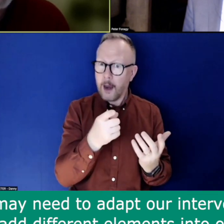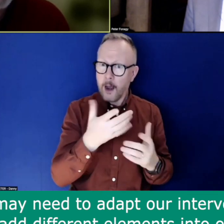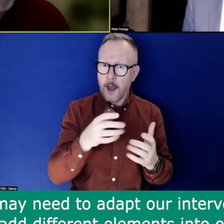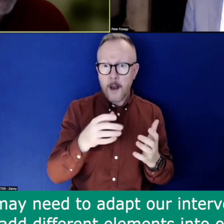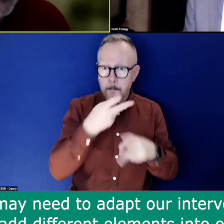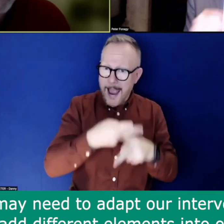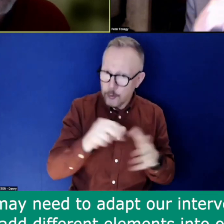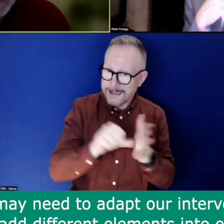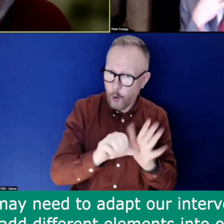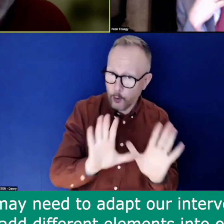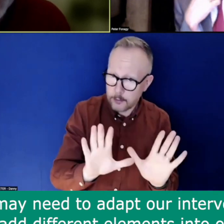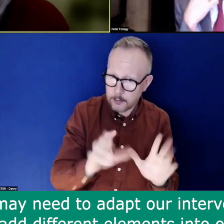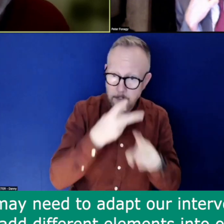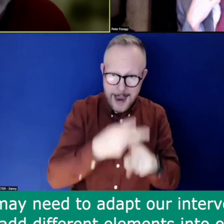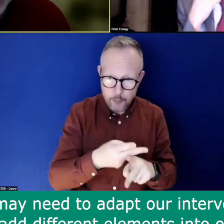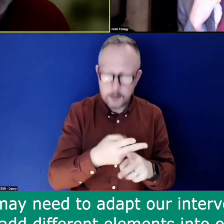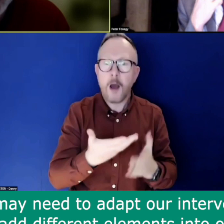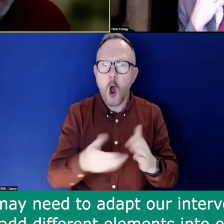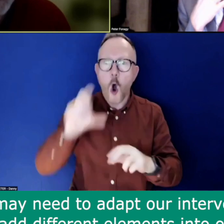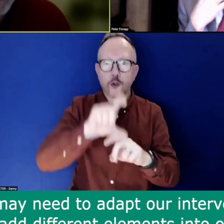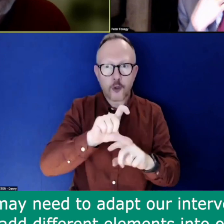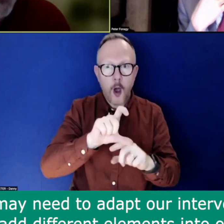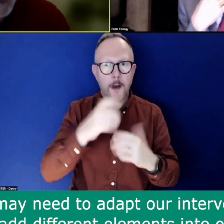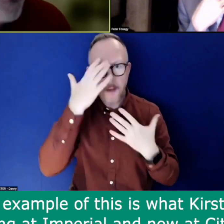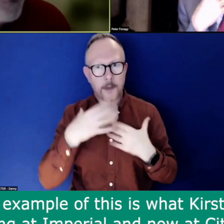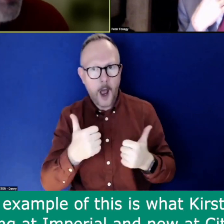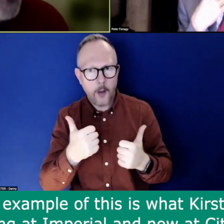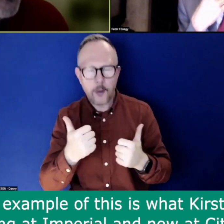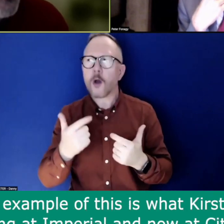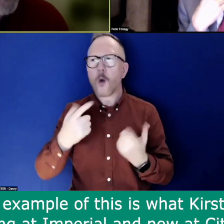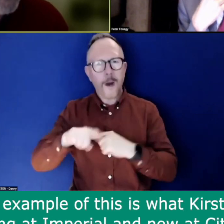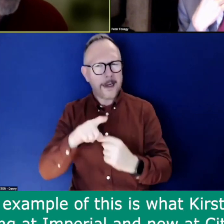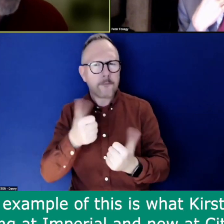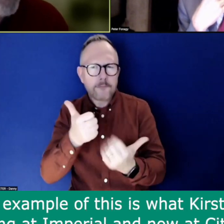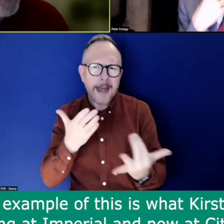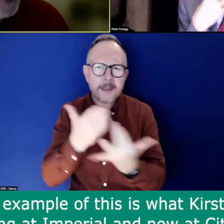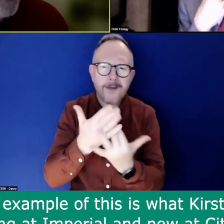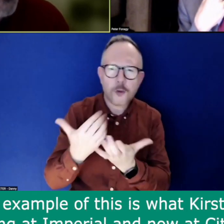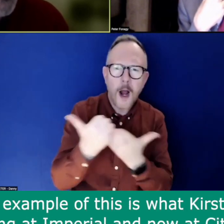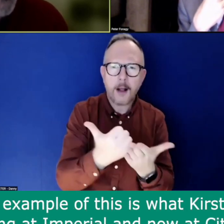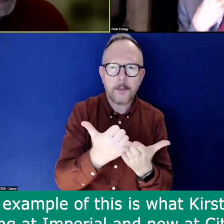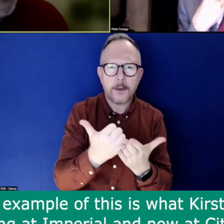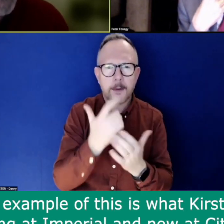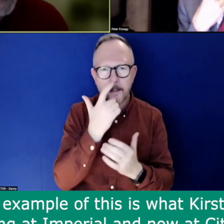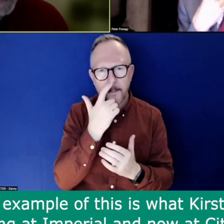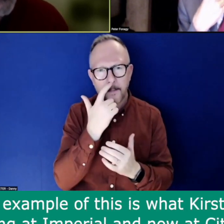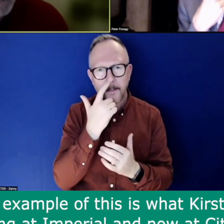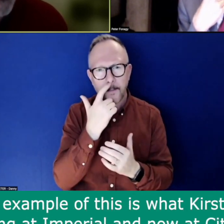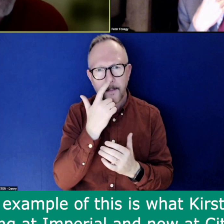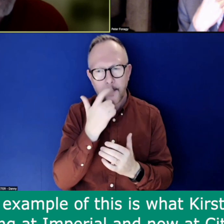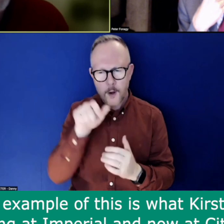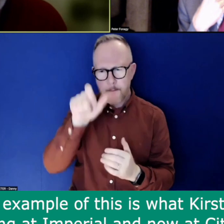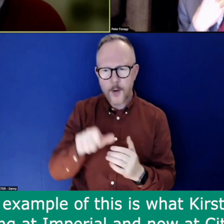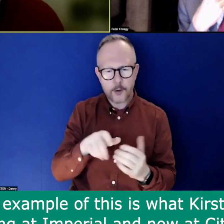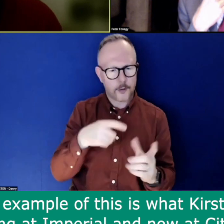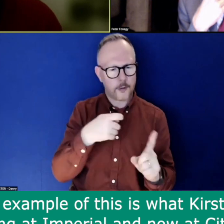We may need to add different elements into our interventions. A really nice example of this is work that Kirsten Barnicott has been doing